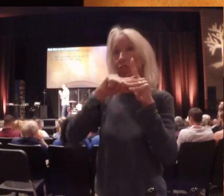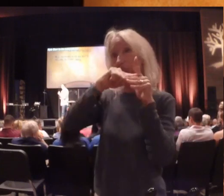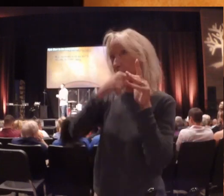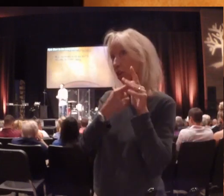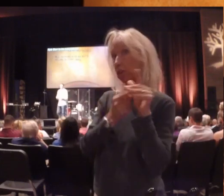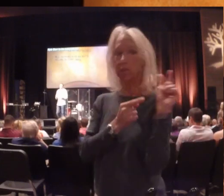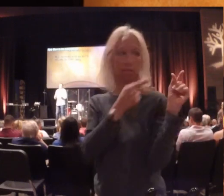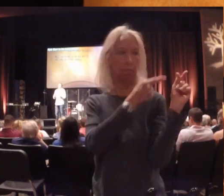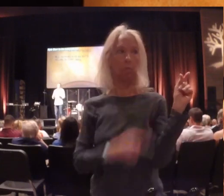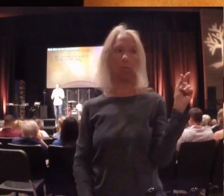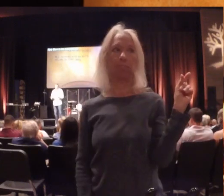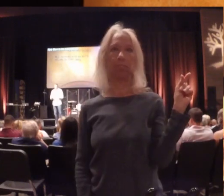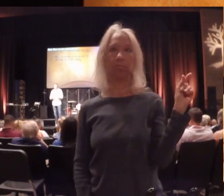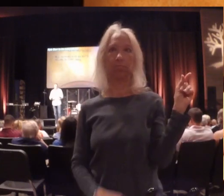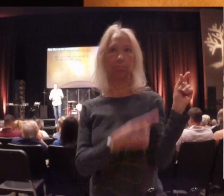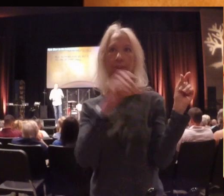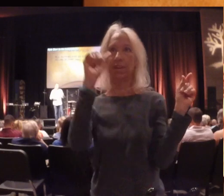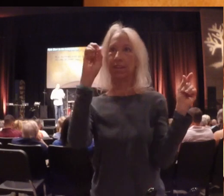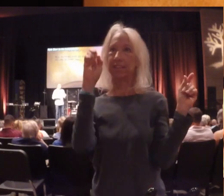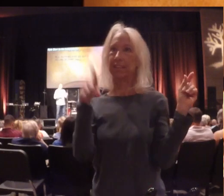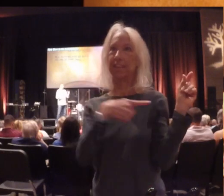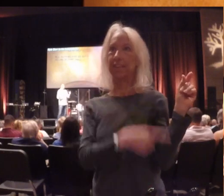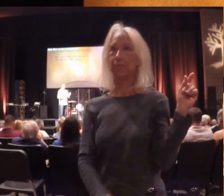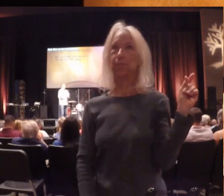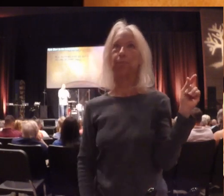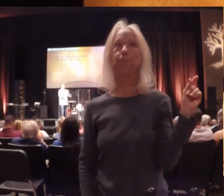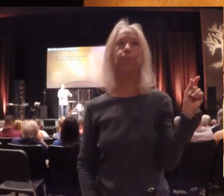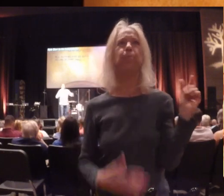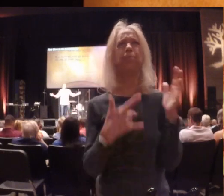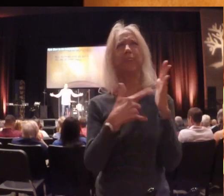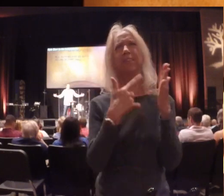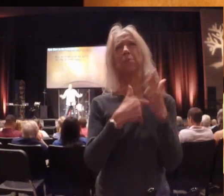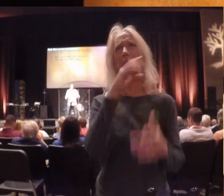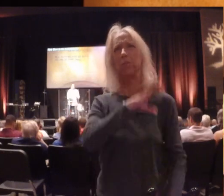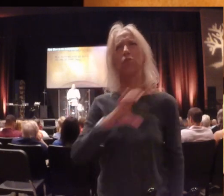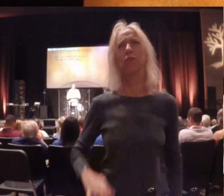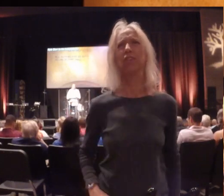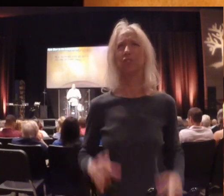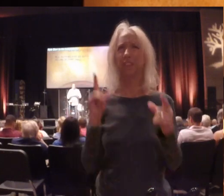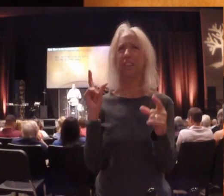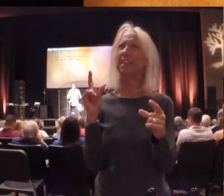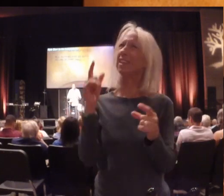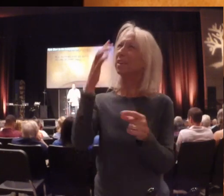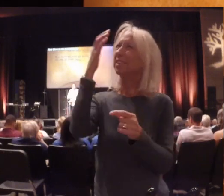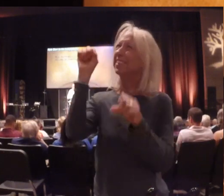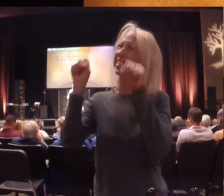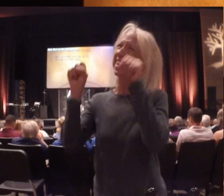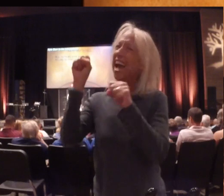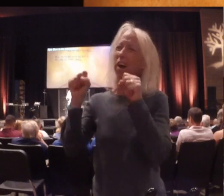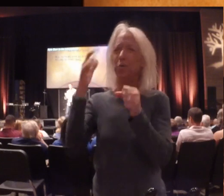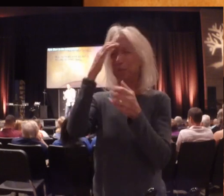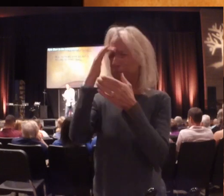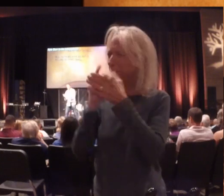believes big, but is willing to start small. Sometimes I think we as Christians don't believe big enough. We don't